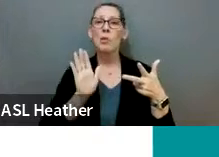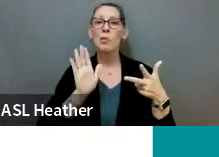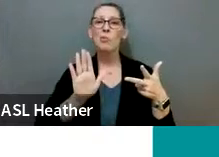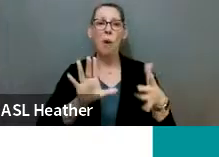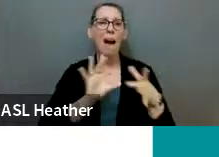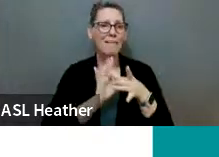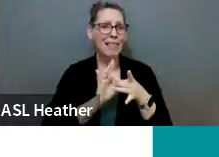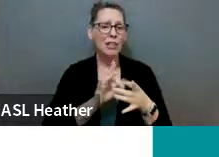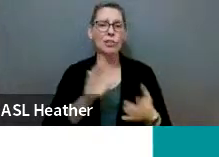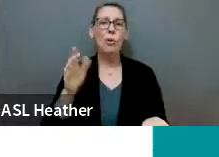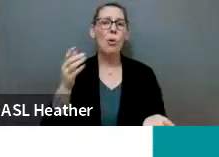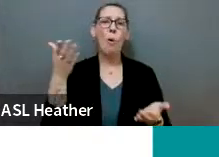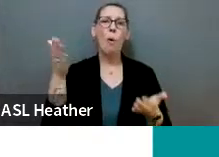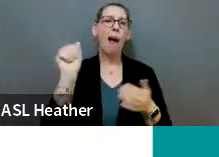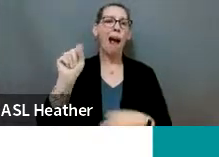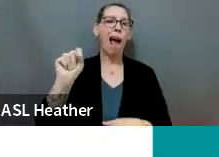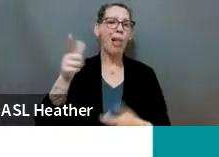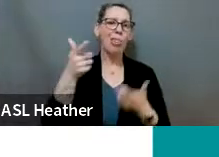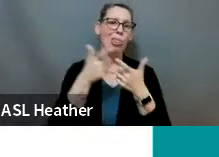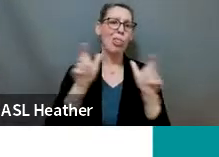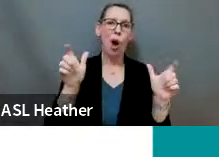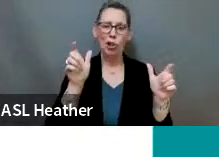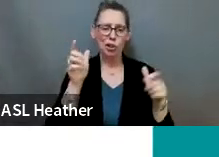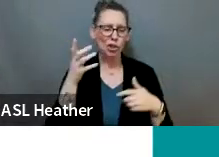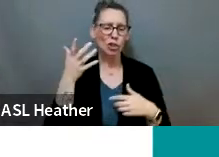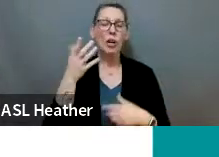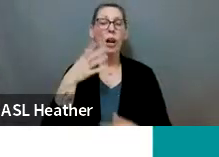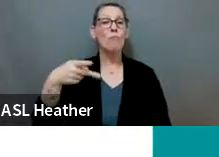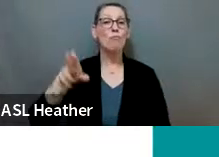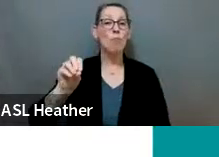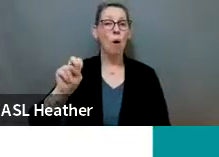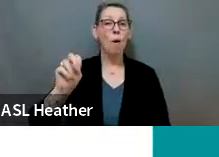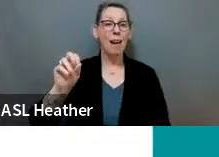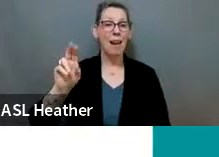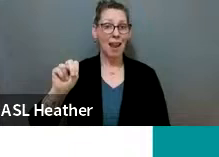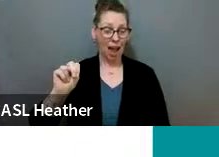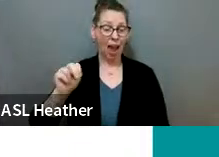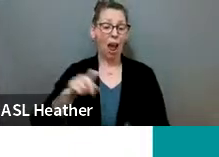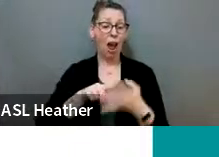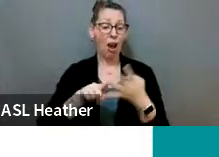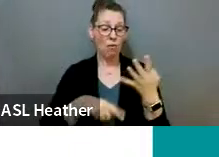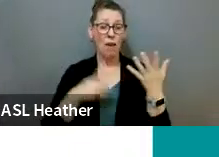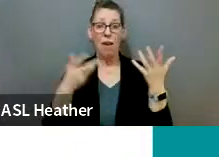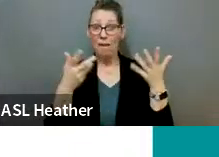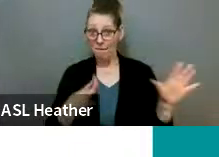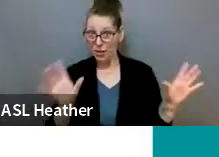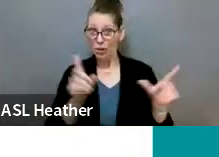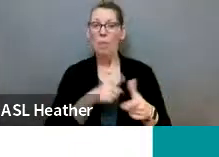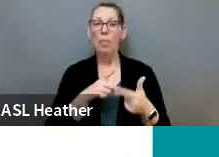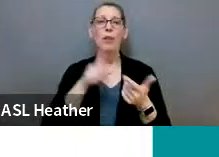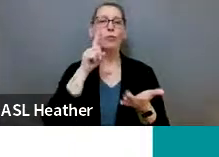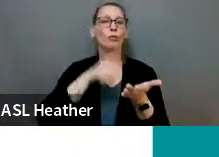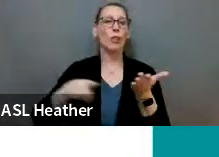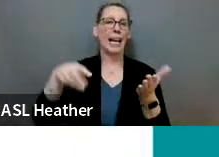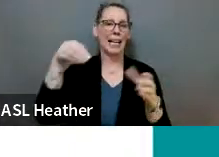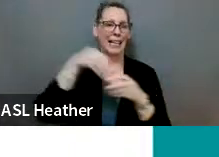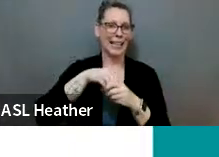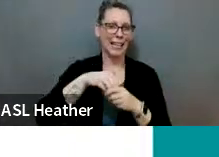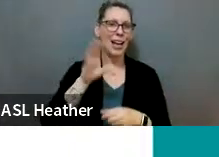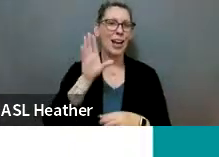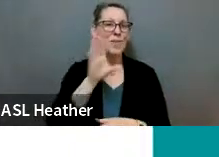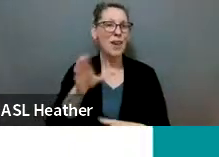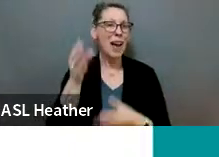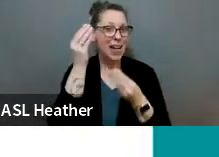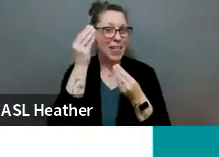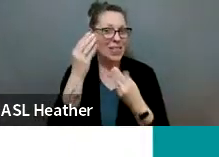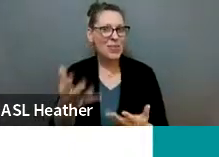status, and your pronouns. And then after that, we will have a check-in. And I'm going to let you know that will be,